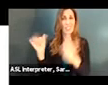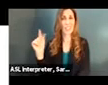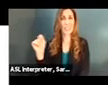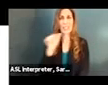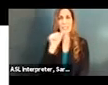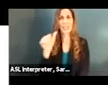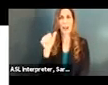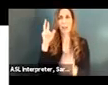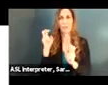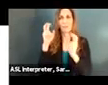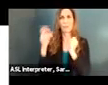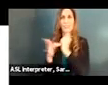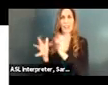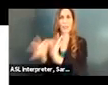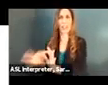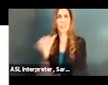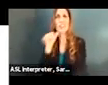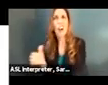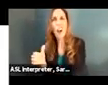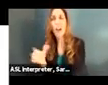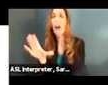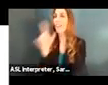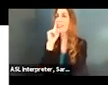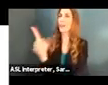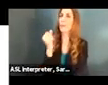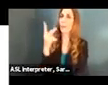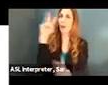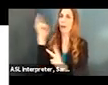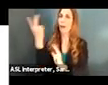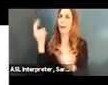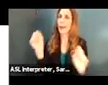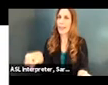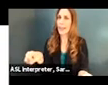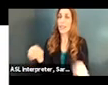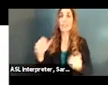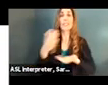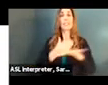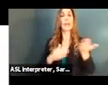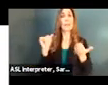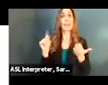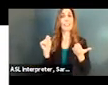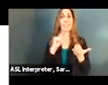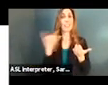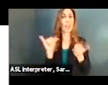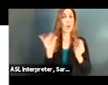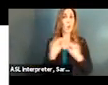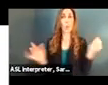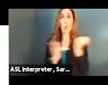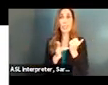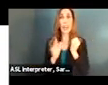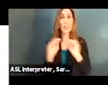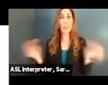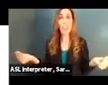we consider technology. And I think that can be very misleading. And that's because some AT is like no tech at all. It might be